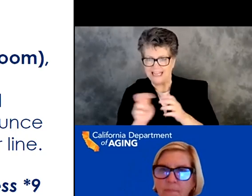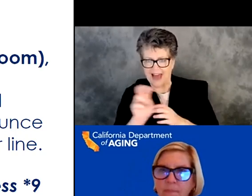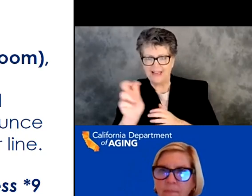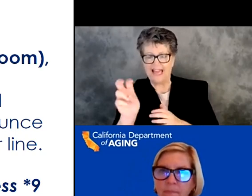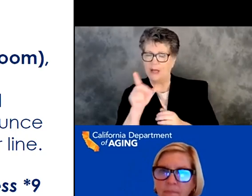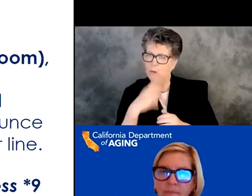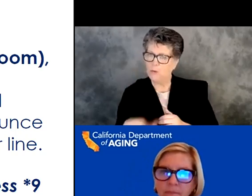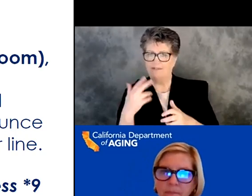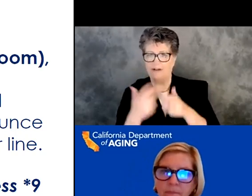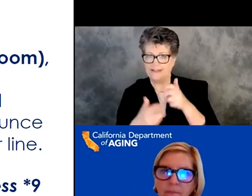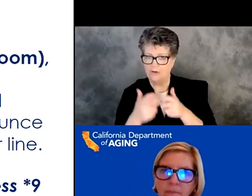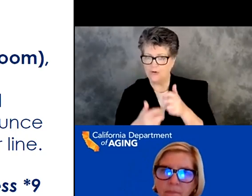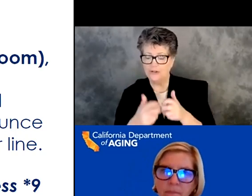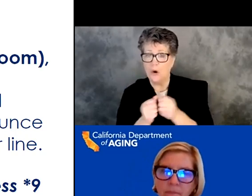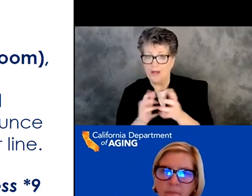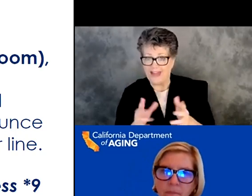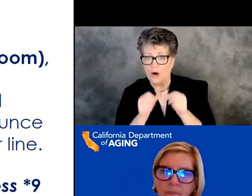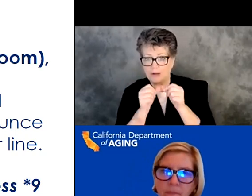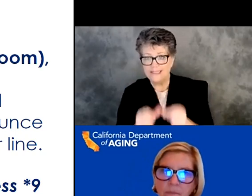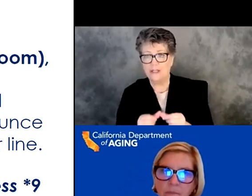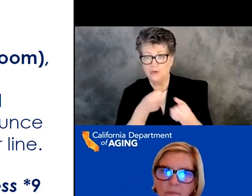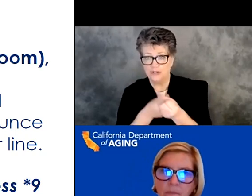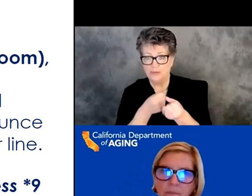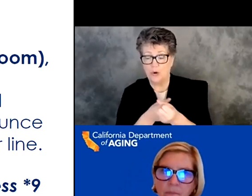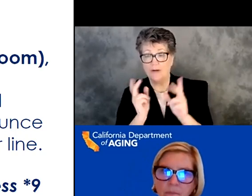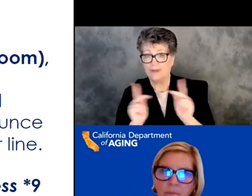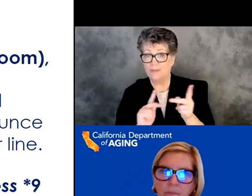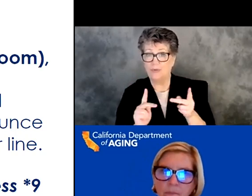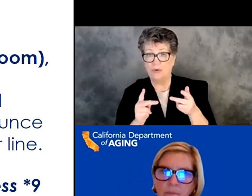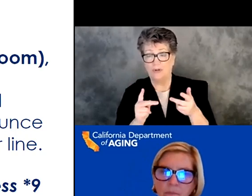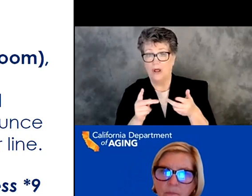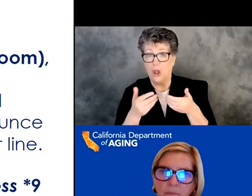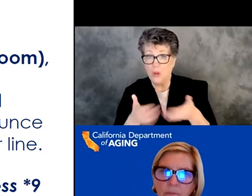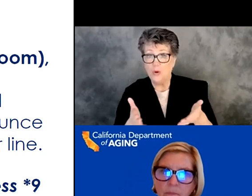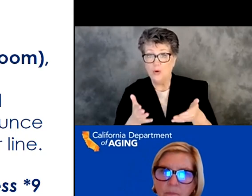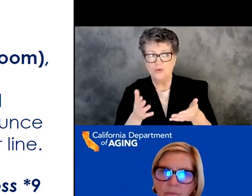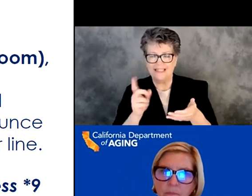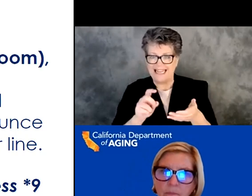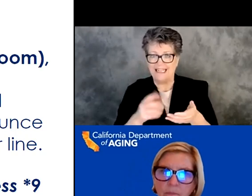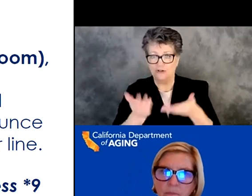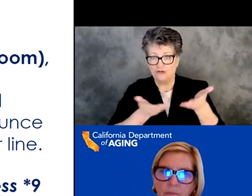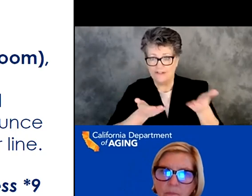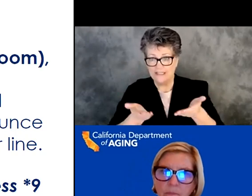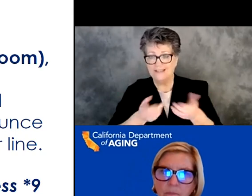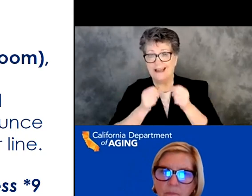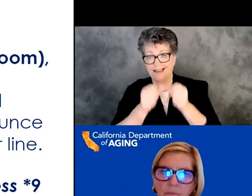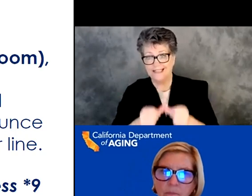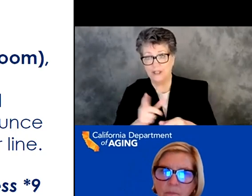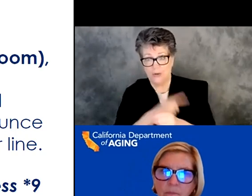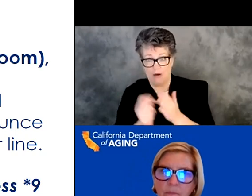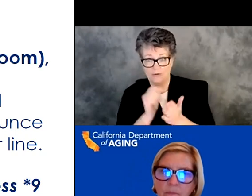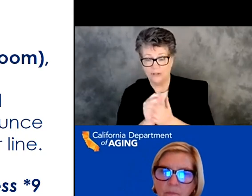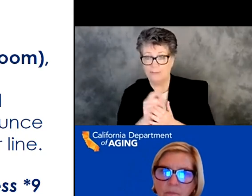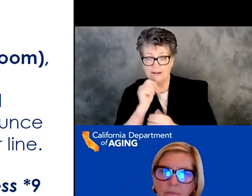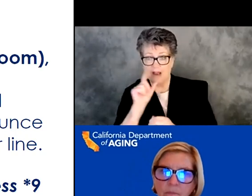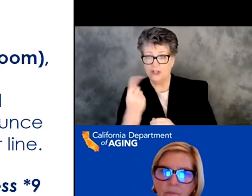very difficult. Without continued support, people lose out on needed services, continued long-term, not